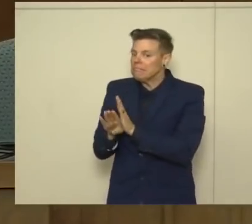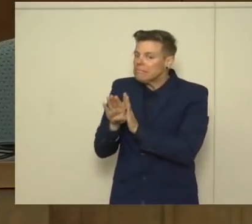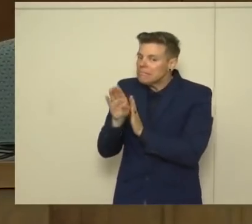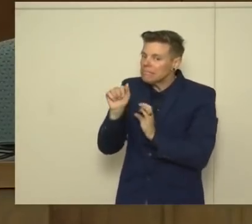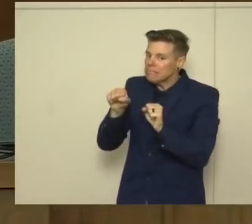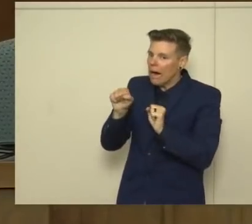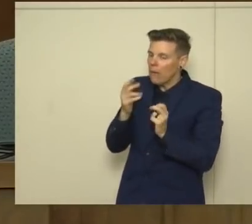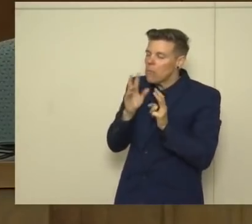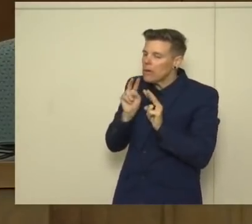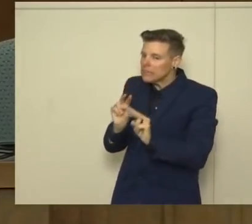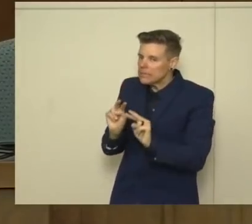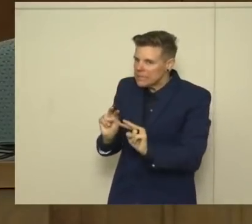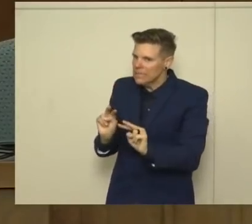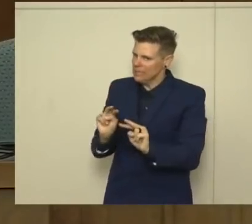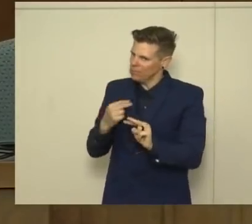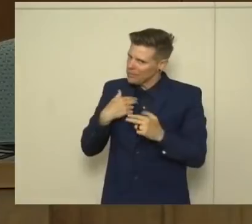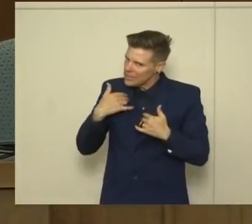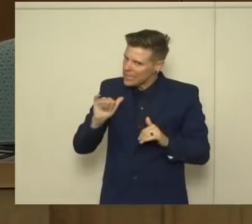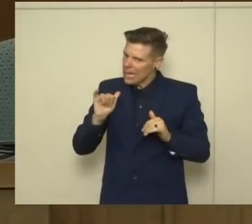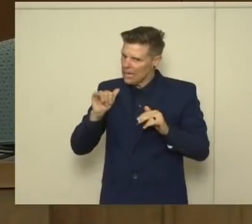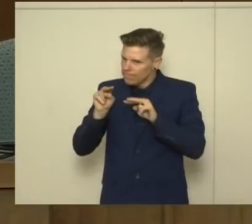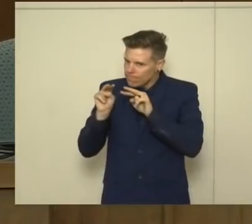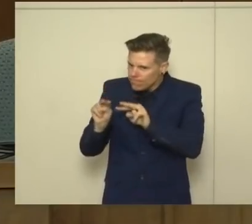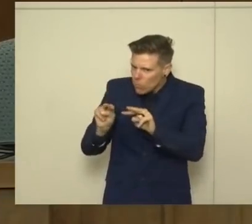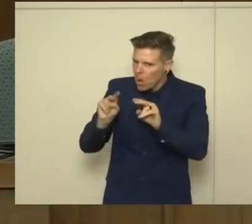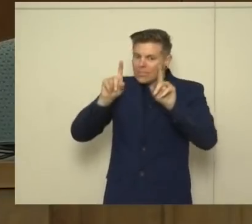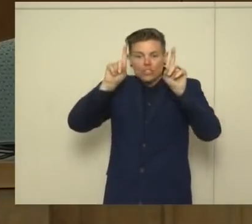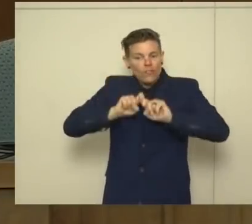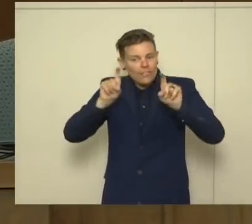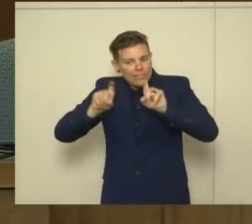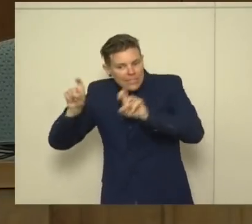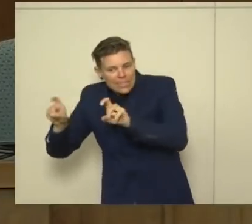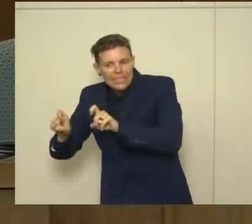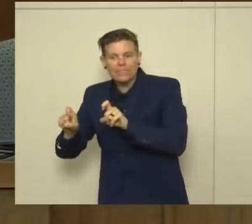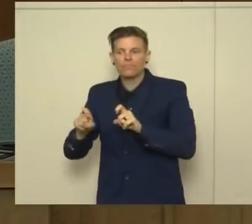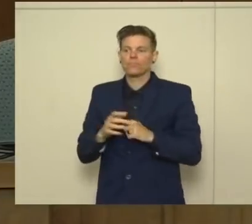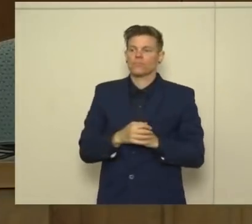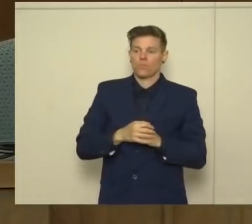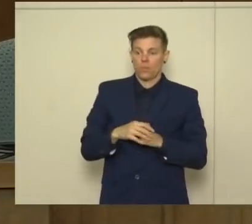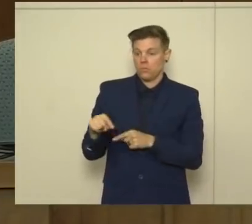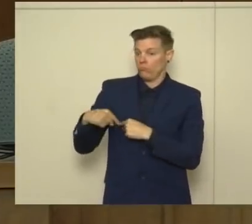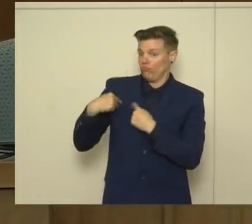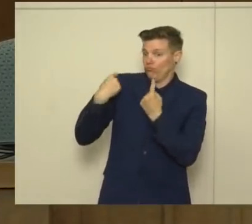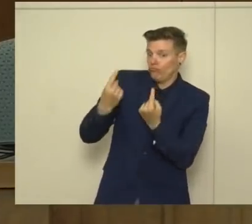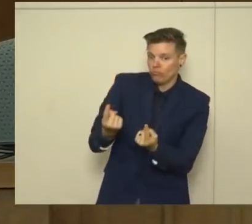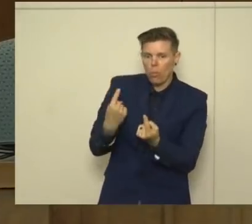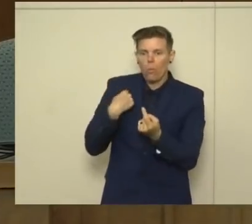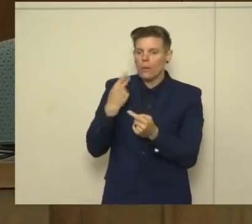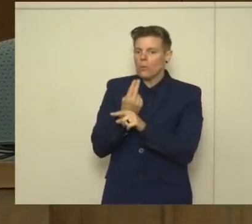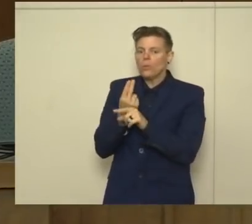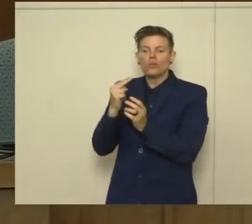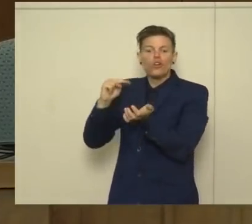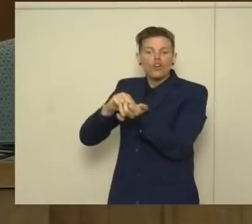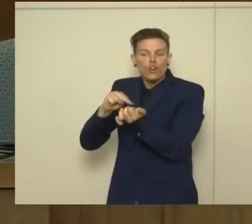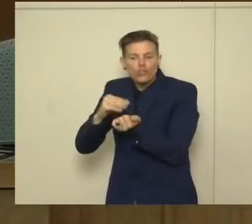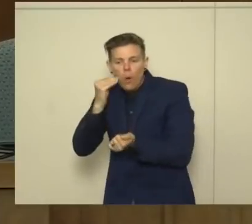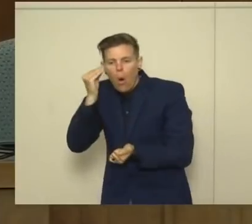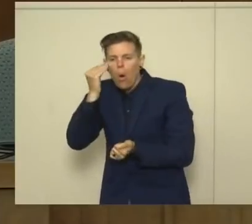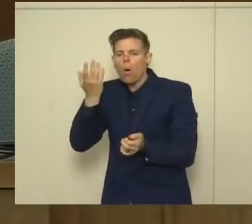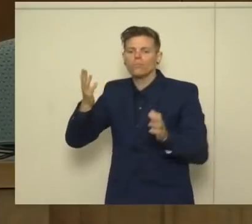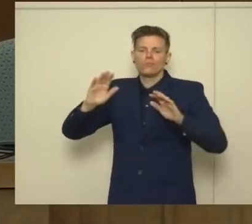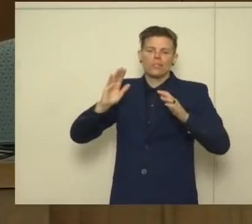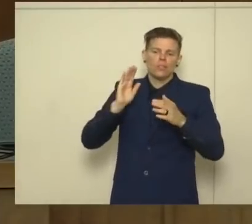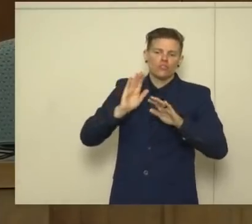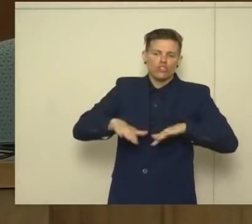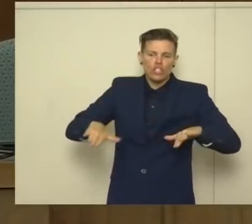testing based on the model we used very successfully in child care and other congregate living situations, nursing homes, to ensure that we're keeping